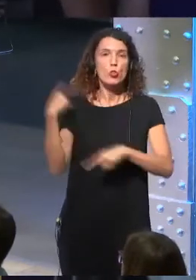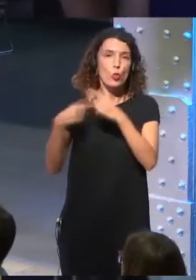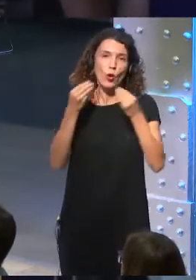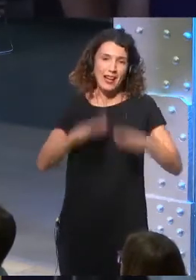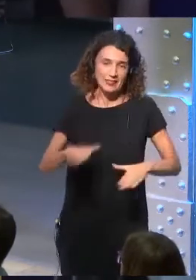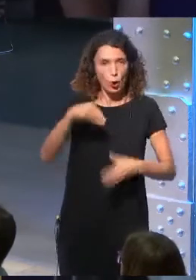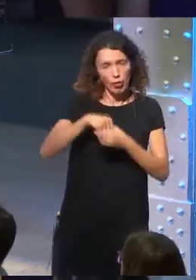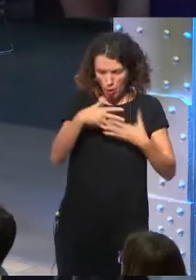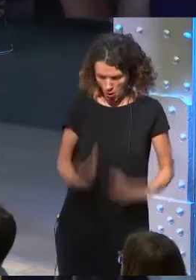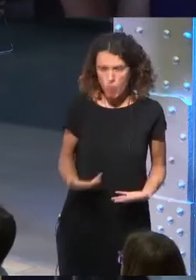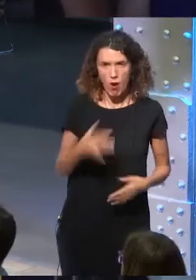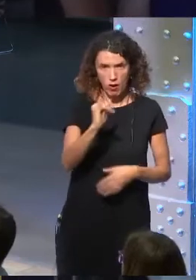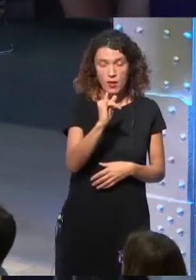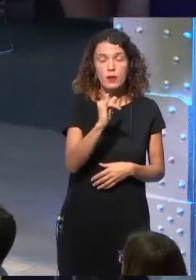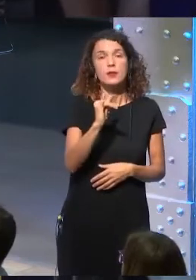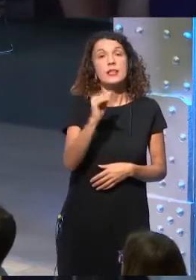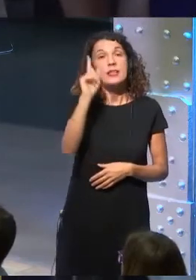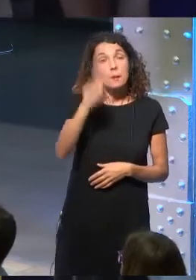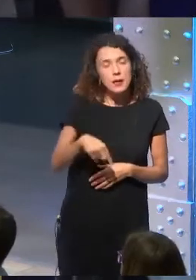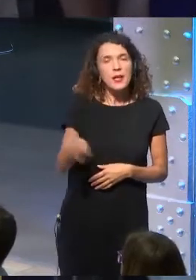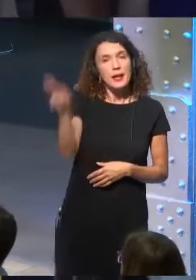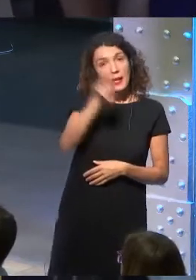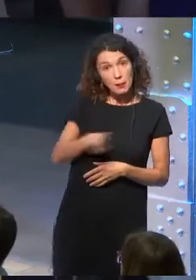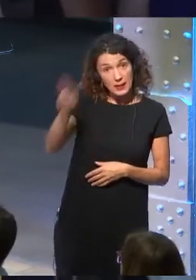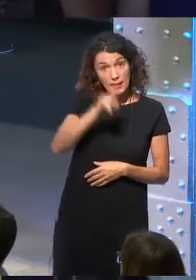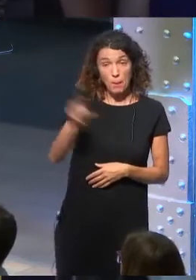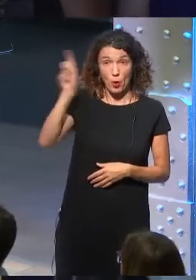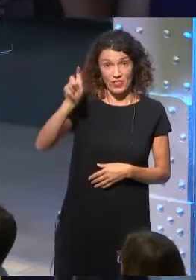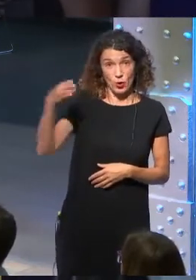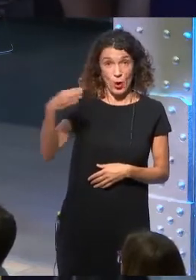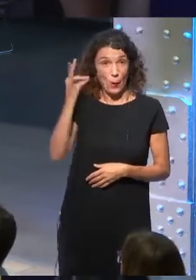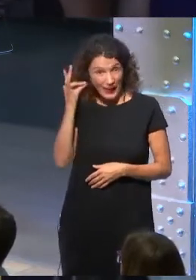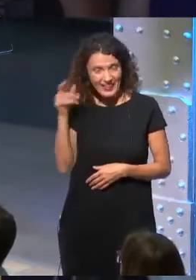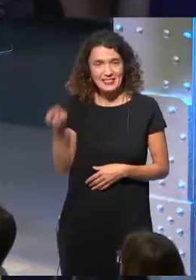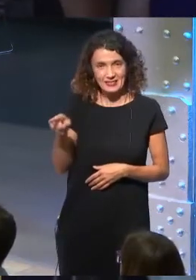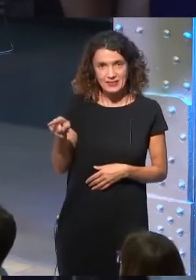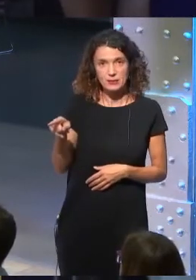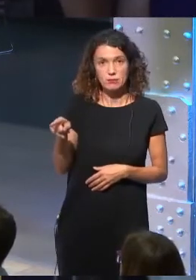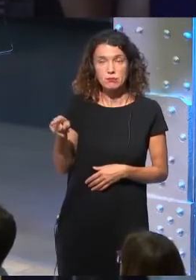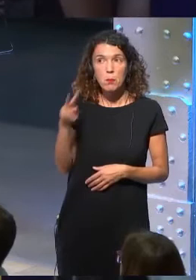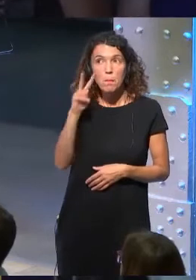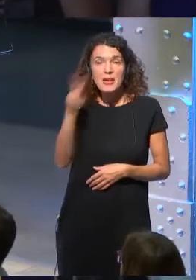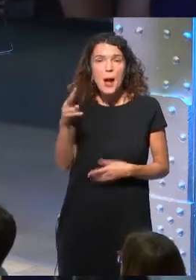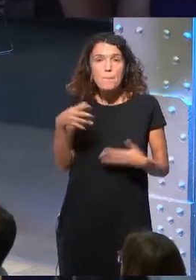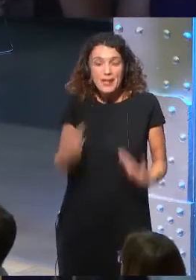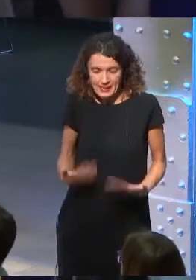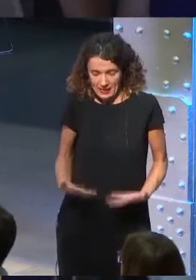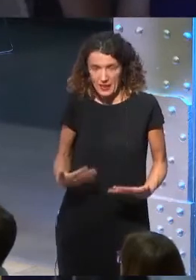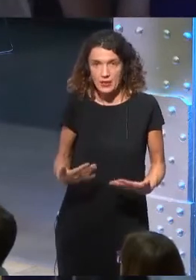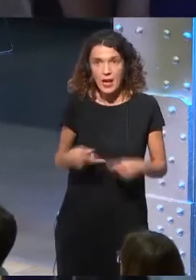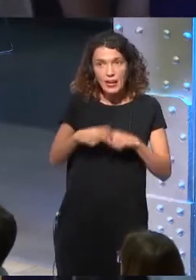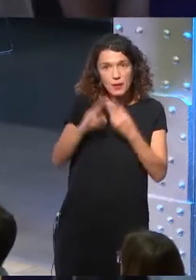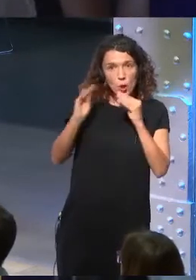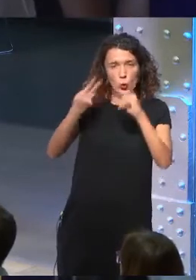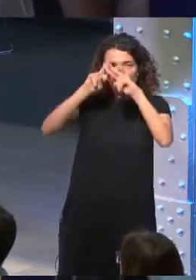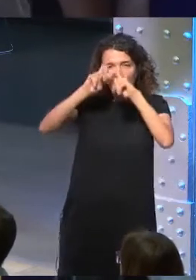sexuality, laughing, and the classic world in the present are other topics too. Once again, we'll have to repeat that Professor Beard observes the present